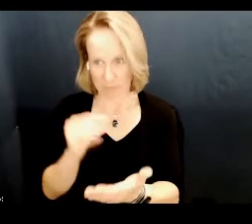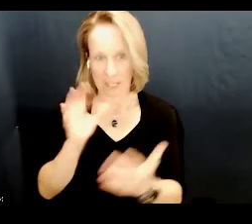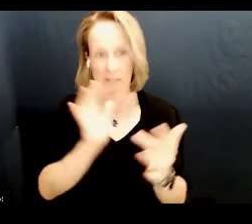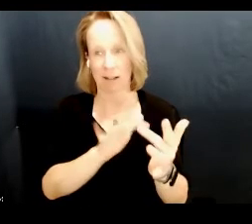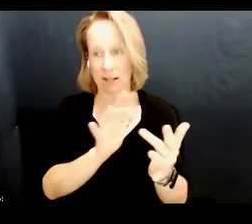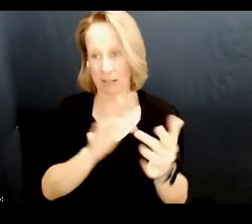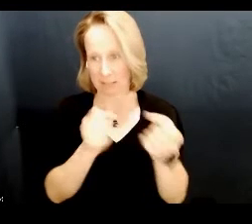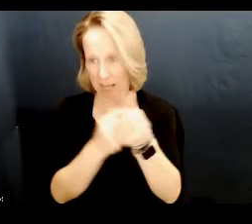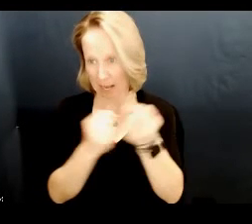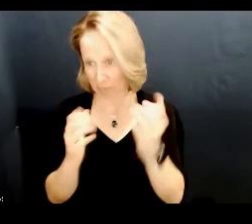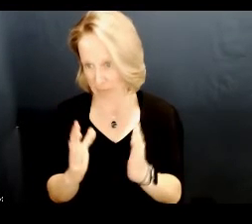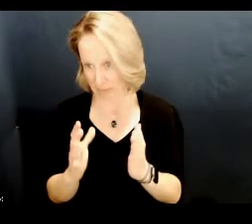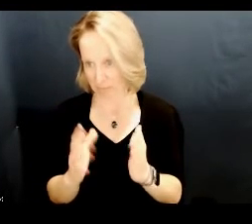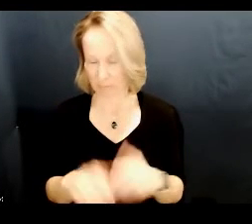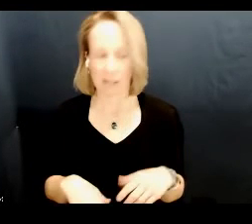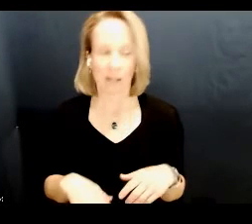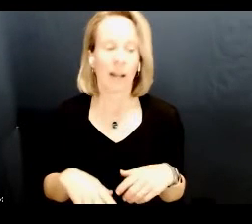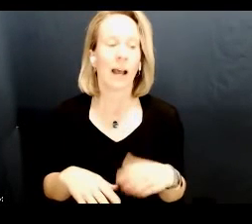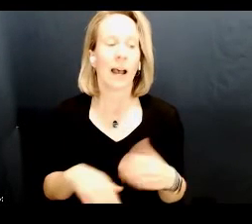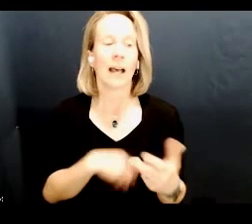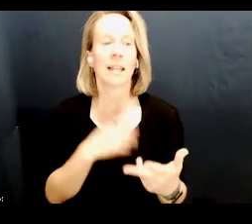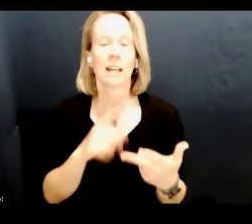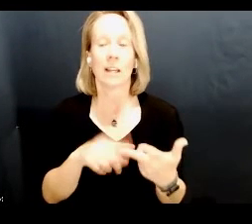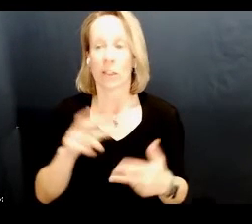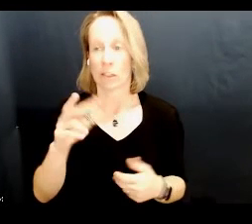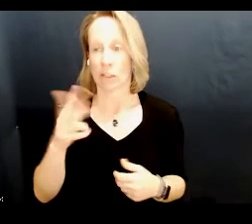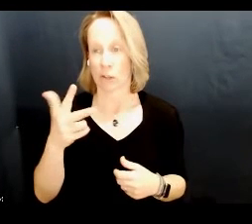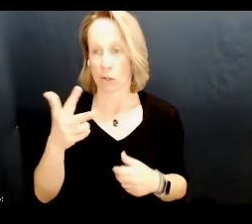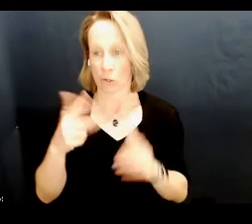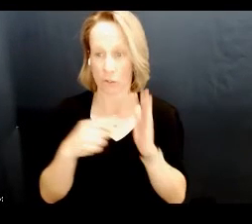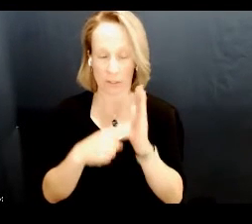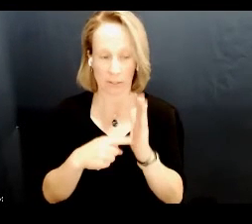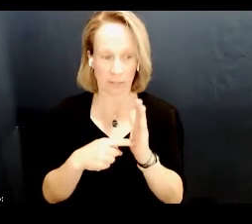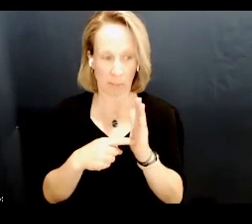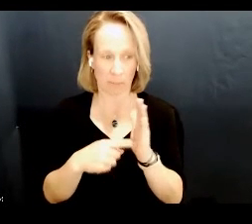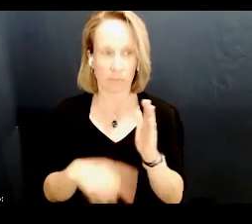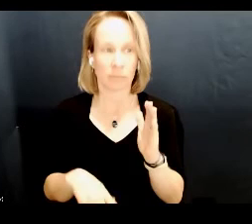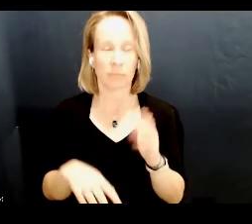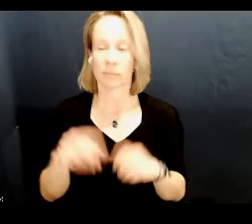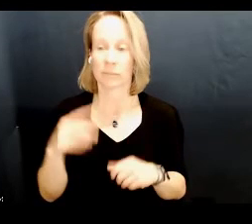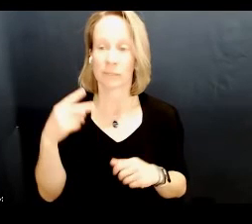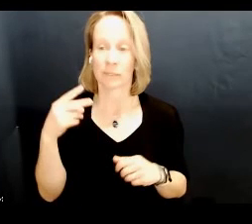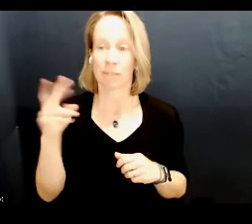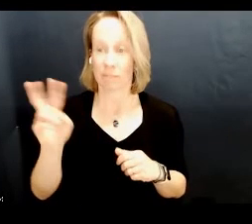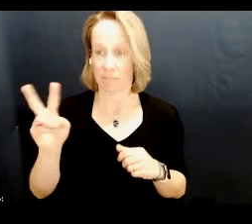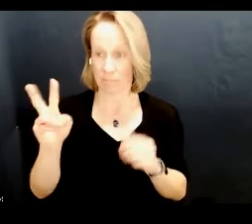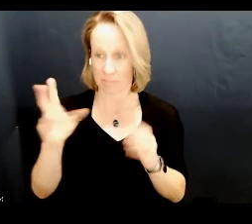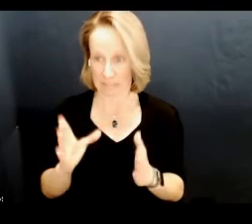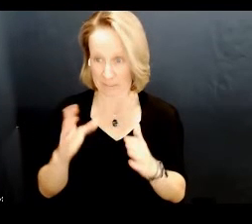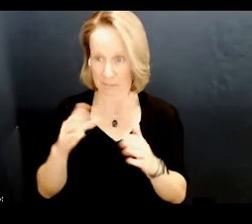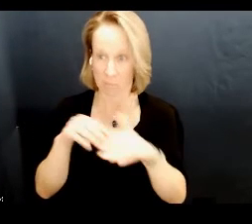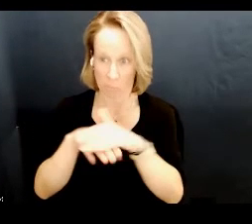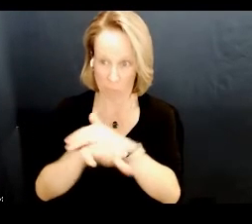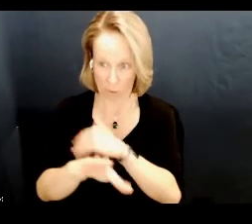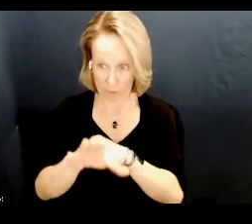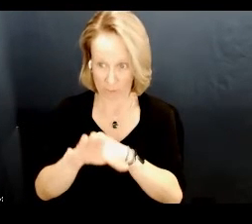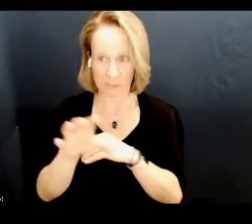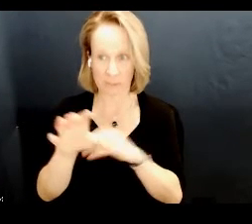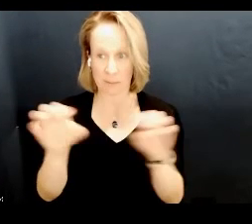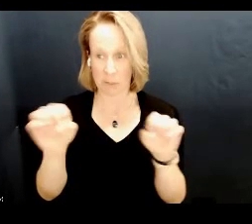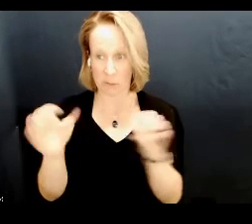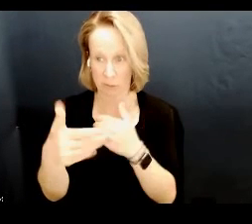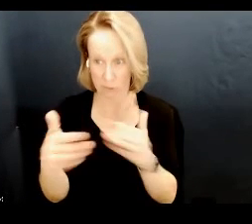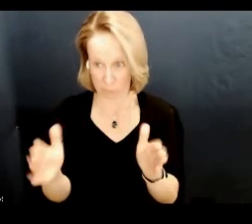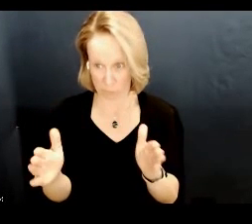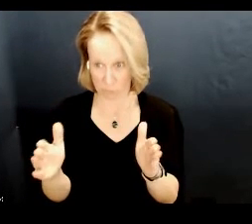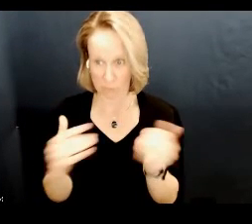And then our third example, the victim walks into an ER. The hospital screens the victim for injury and